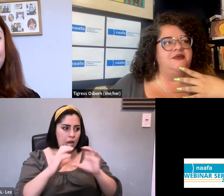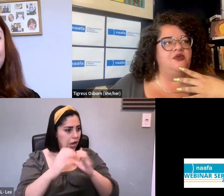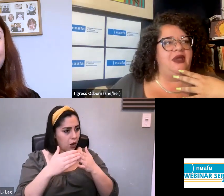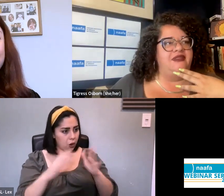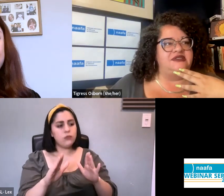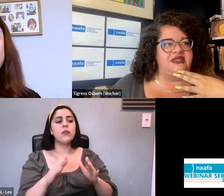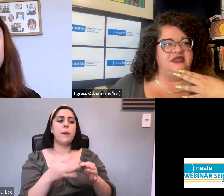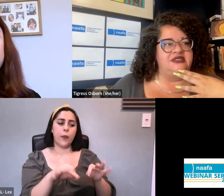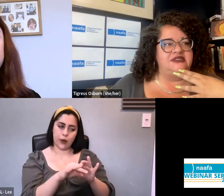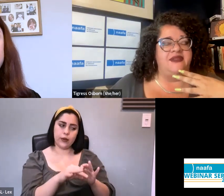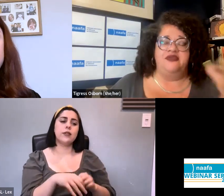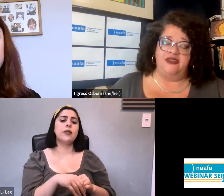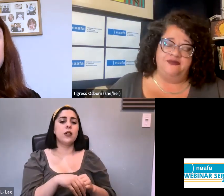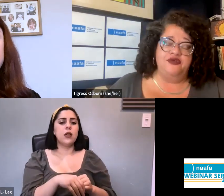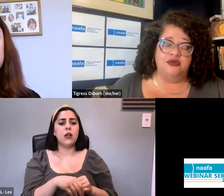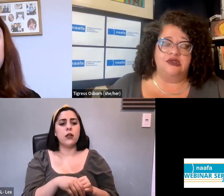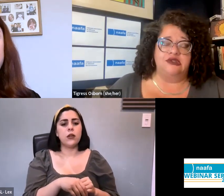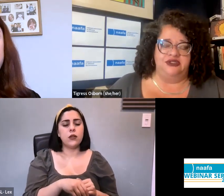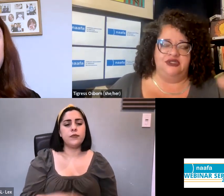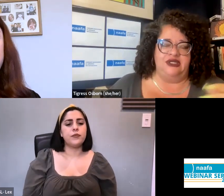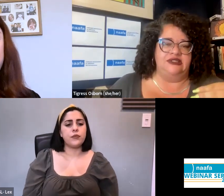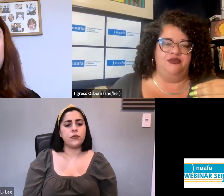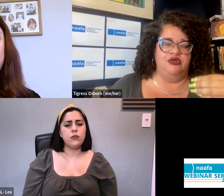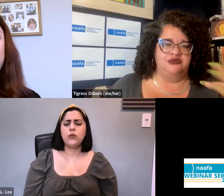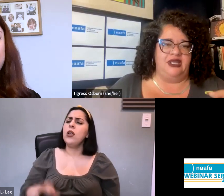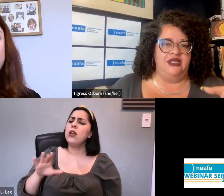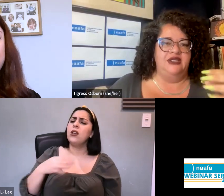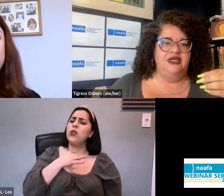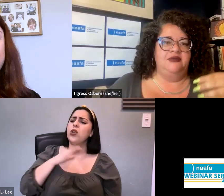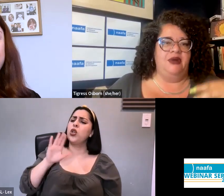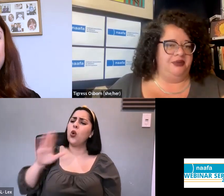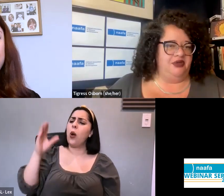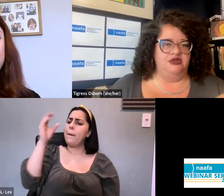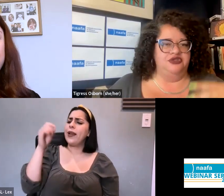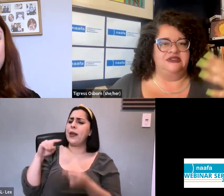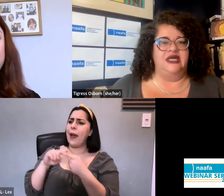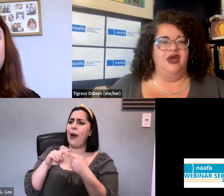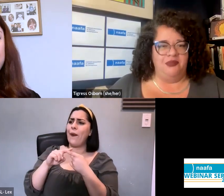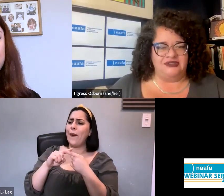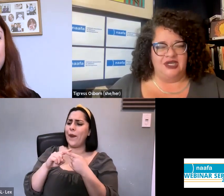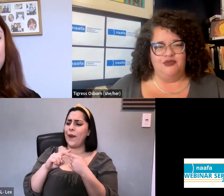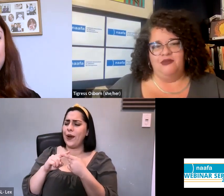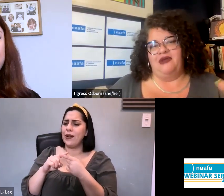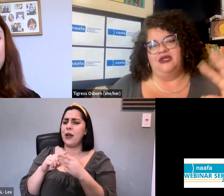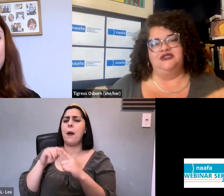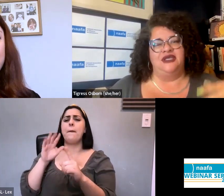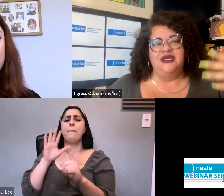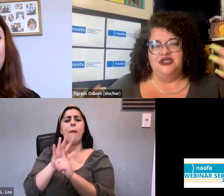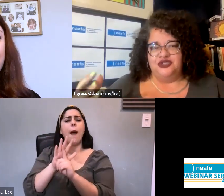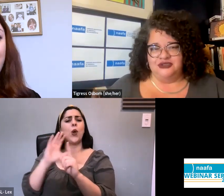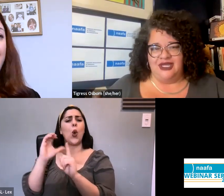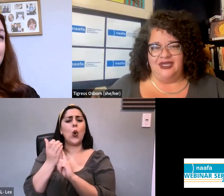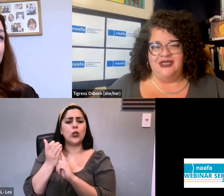the way that death is and the funeral industry is portrayed in popular culture? Does that help us talk more about it? Is